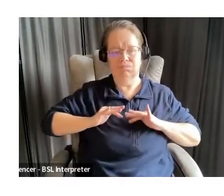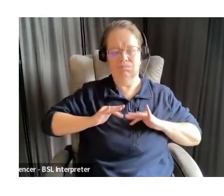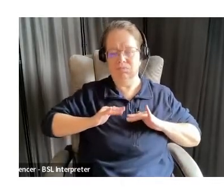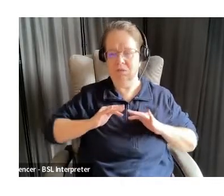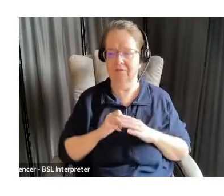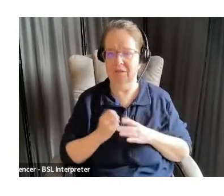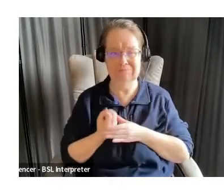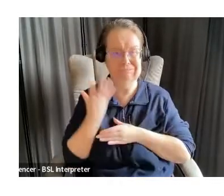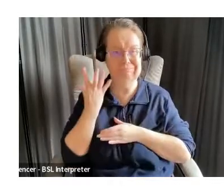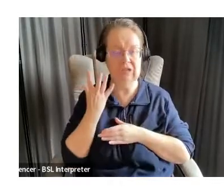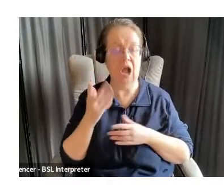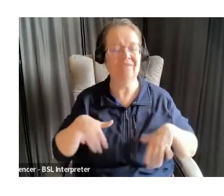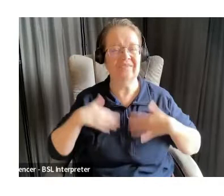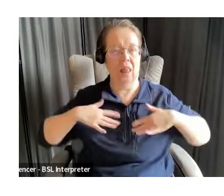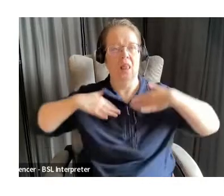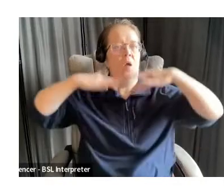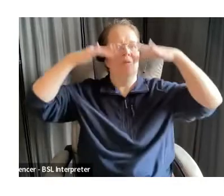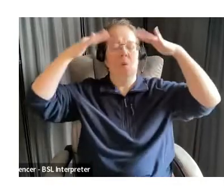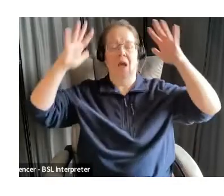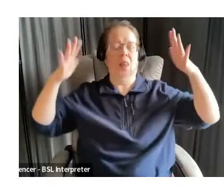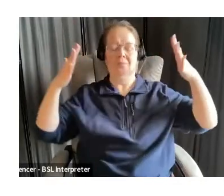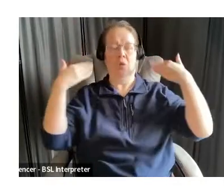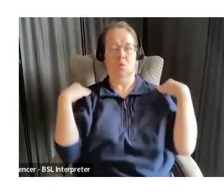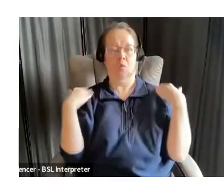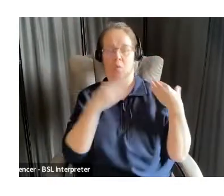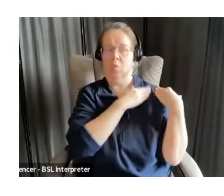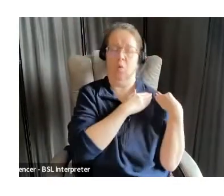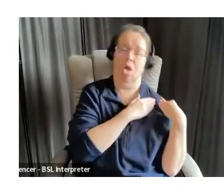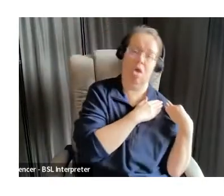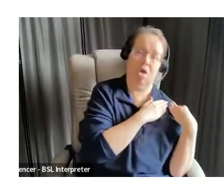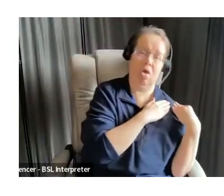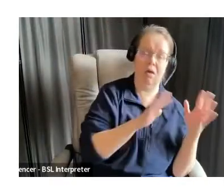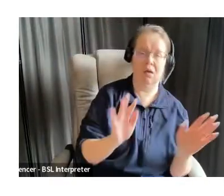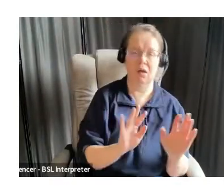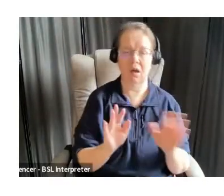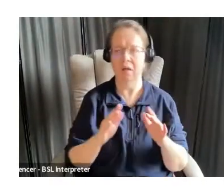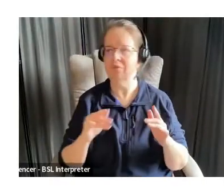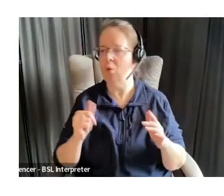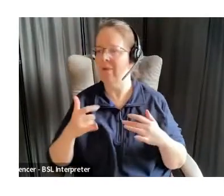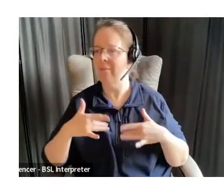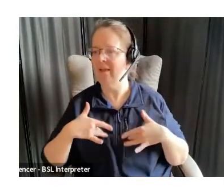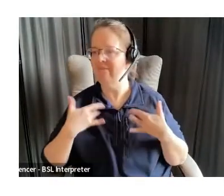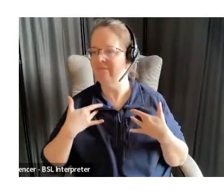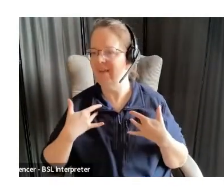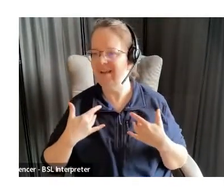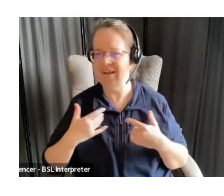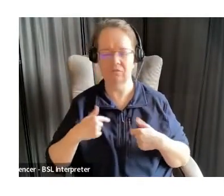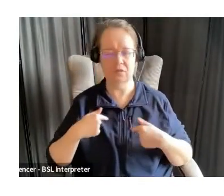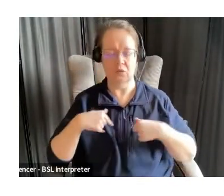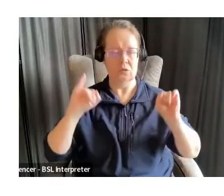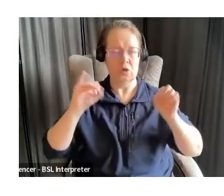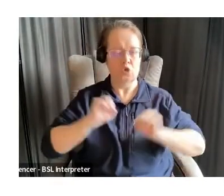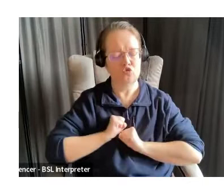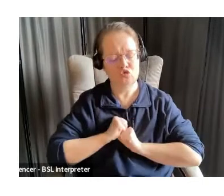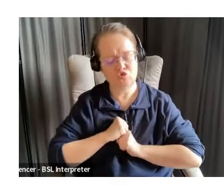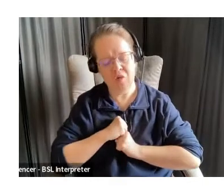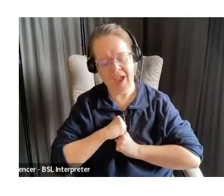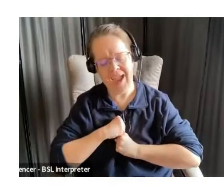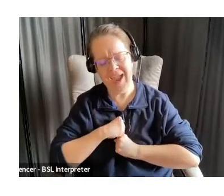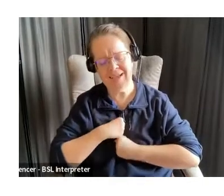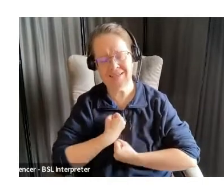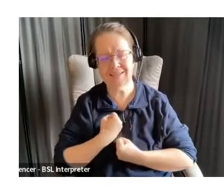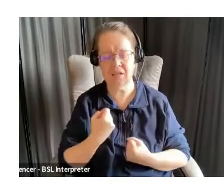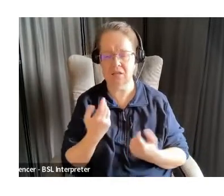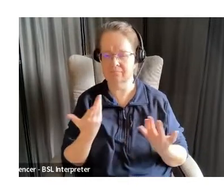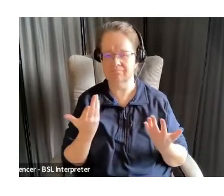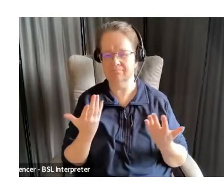Maybe you feel overwhelmed. Maybe you feel like stressed out. What conjures